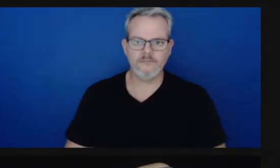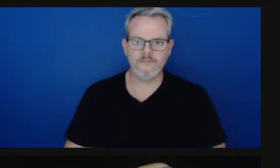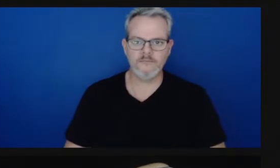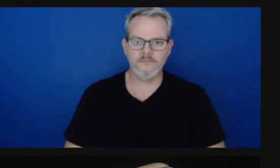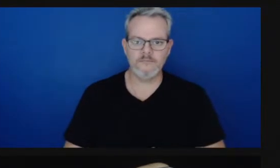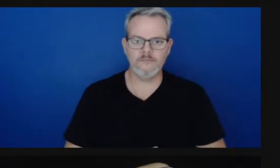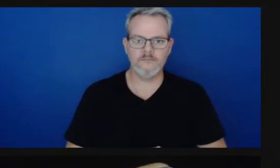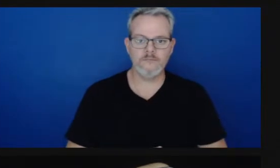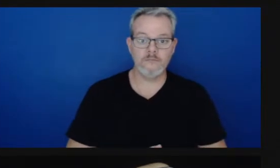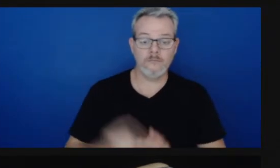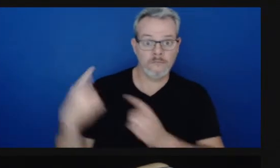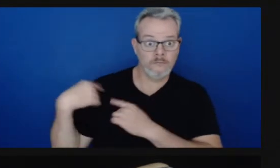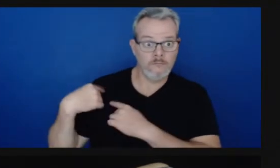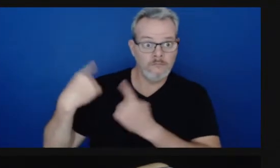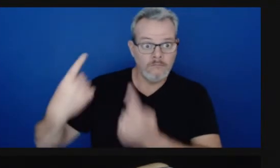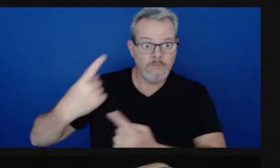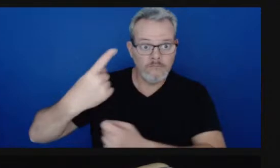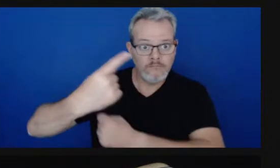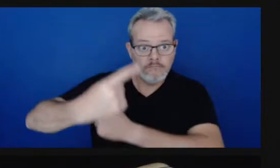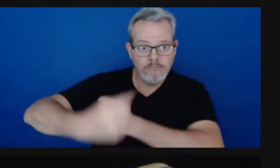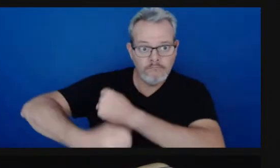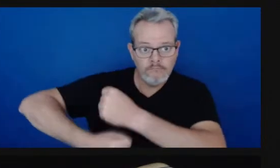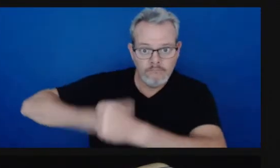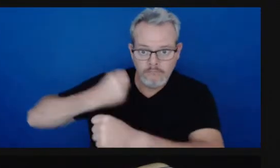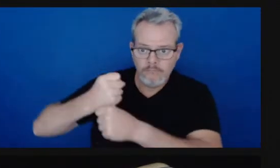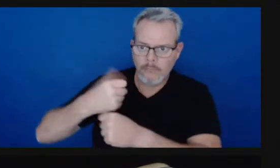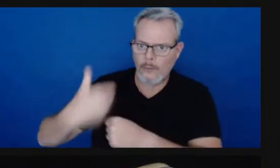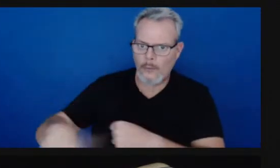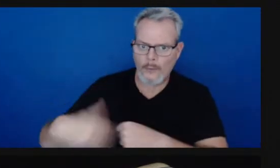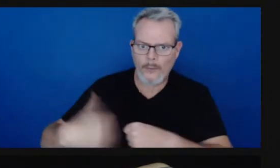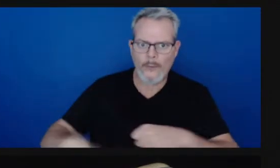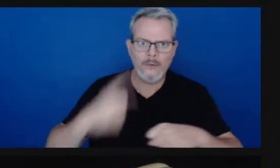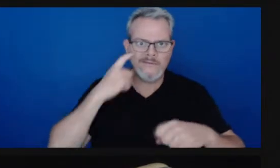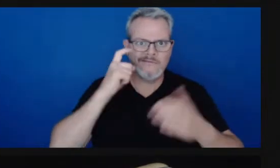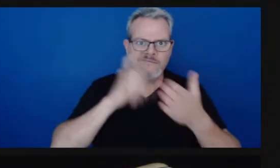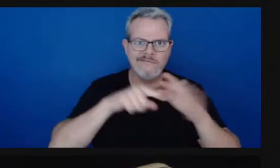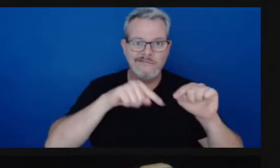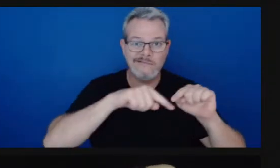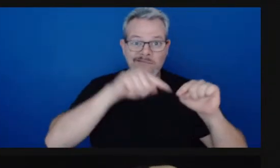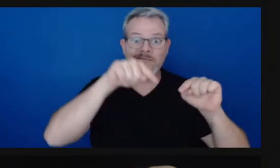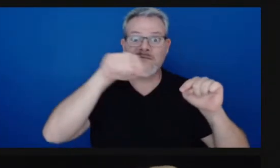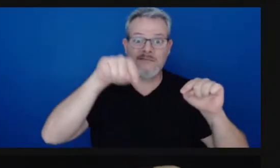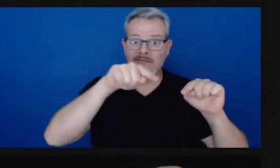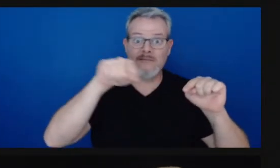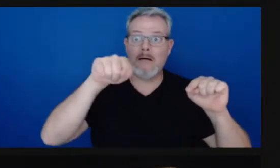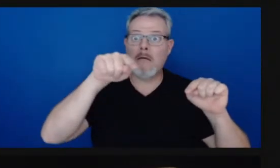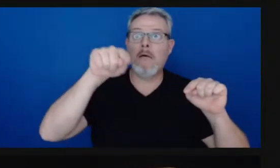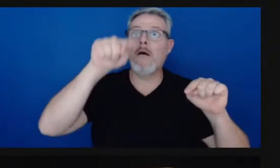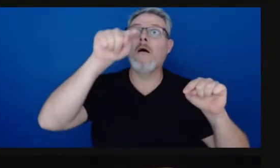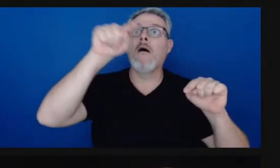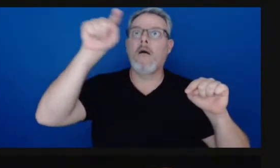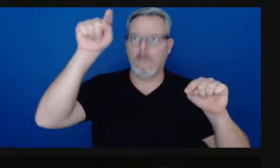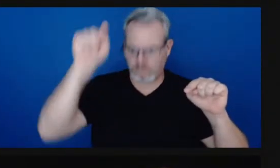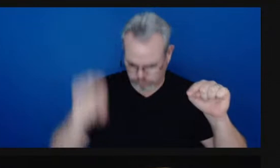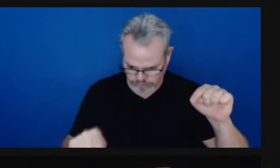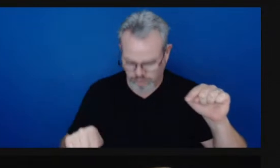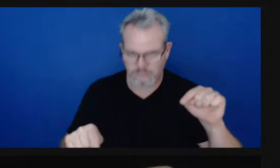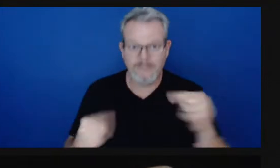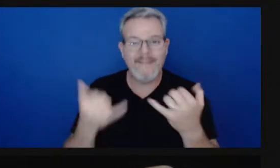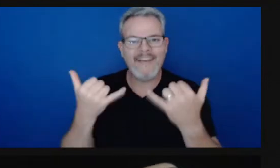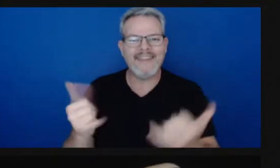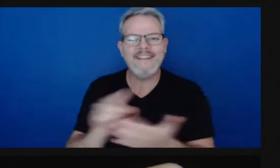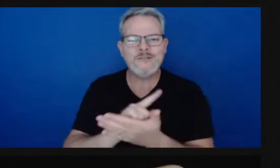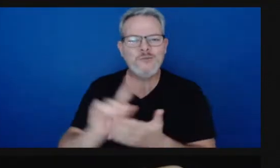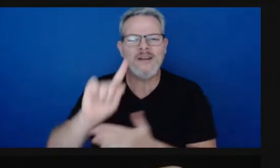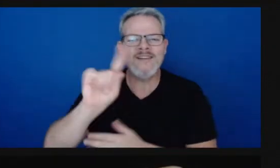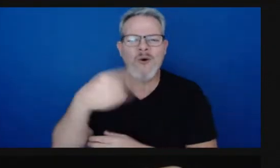Over the last year, it's even more dramatic drop. We're only at about 100 earthquakes this week compared